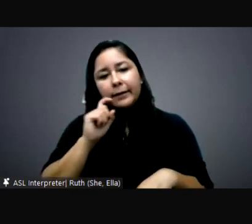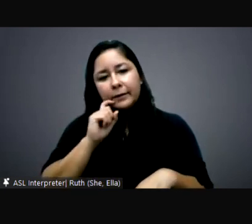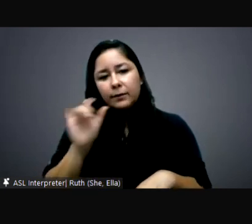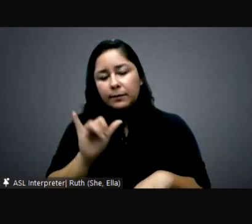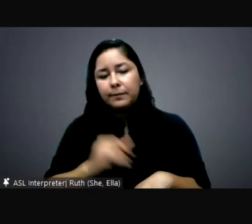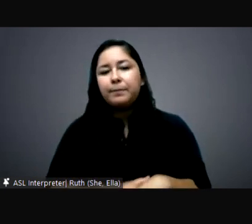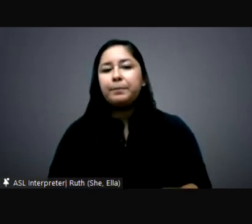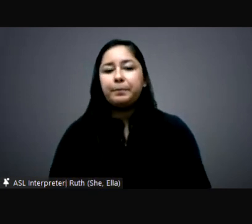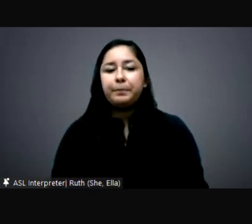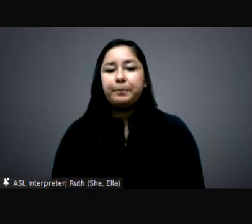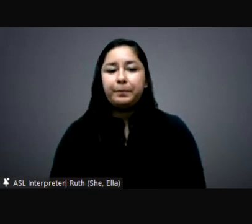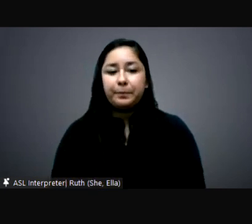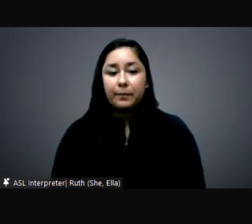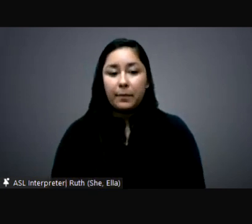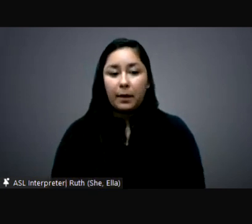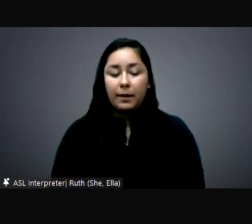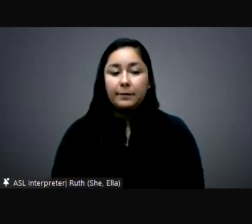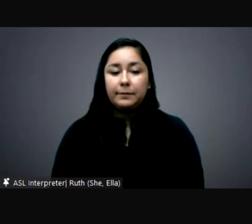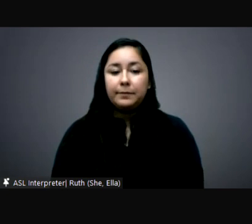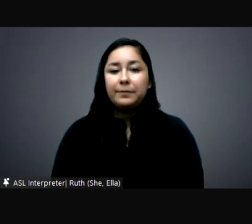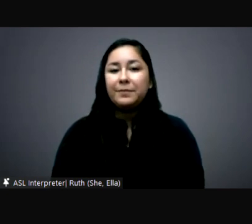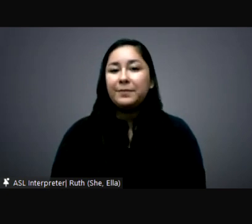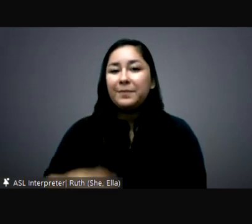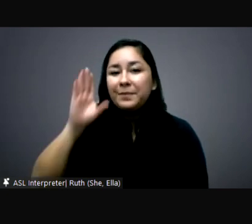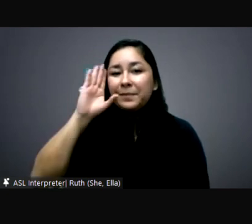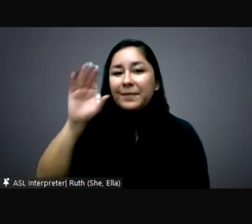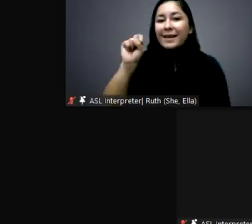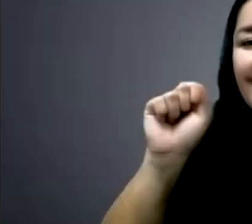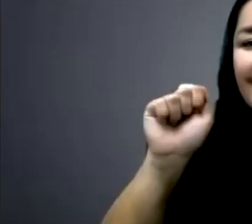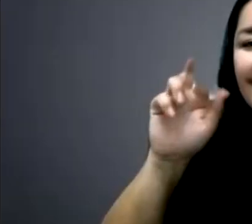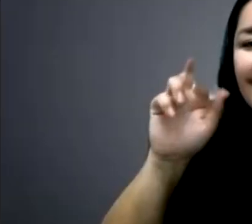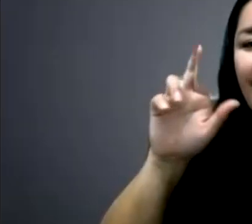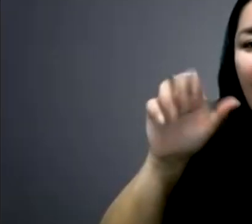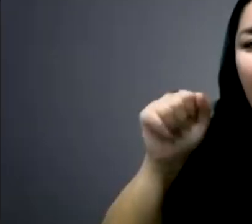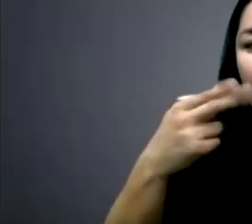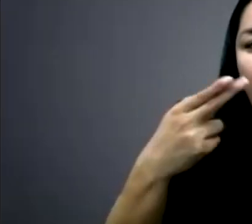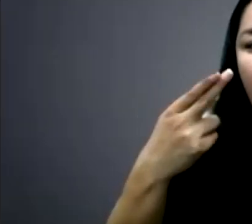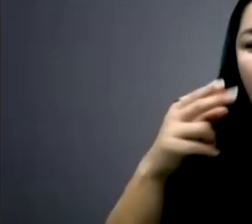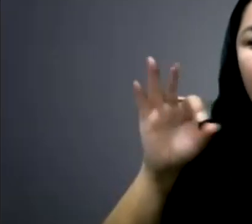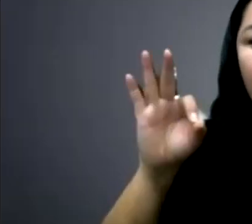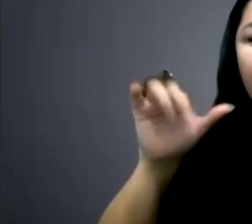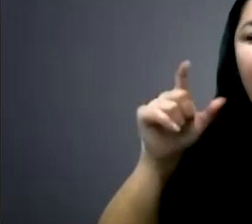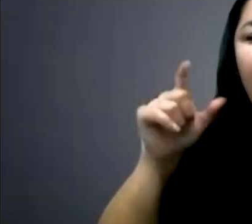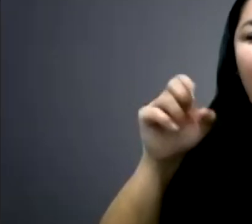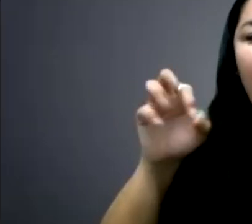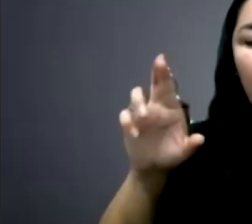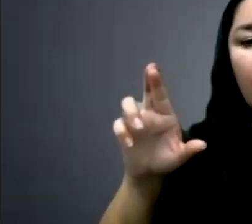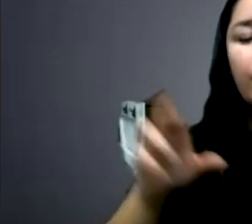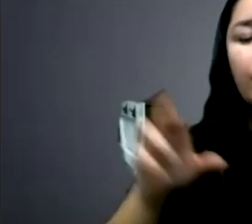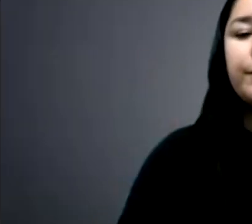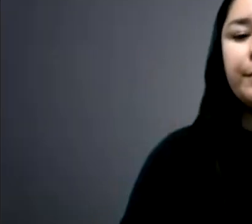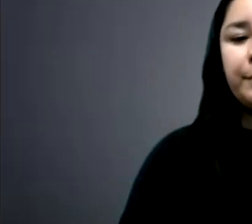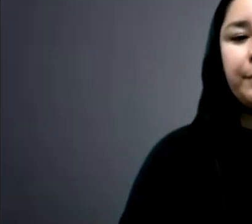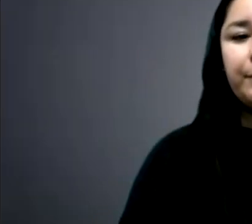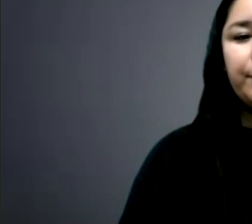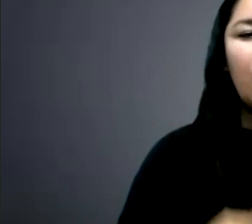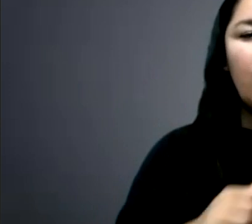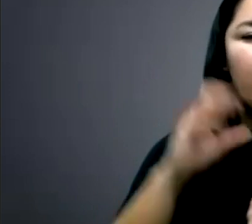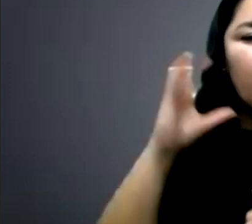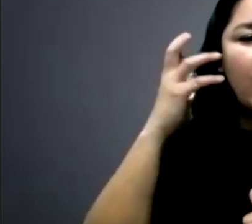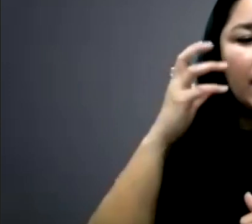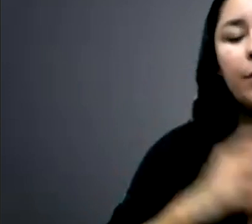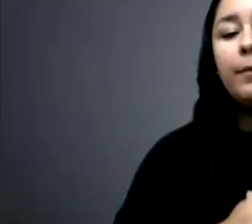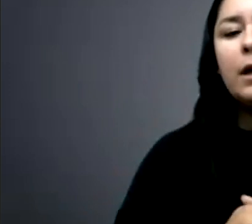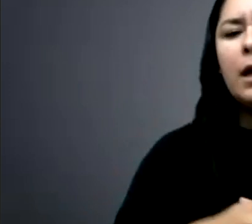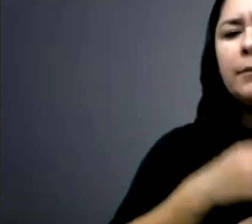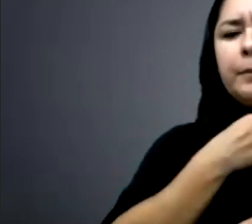ahead. Hi, good afternoon. Thanks so much for taking the call. Sarah Flower with KSUT Tribal Radio. Curious, I have